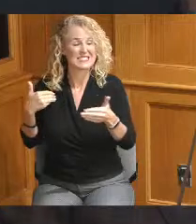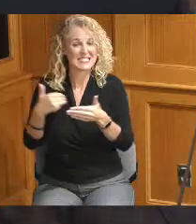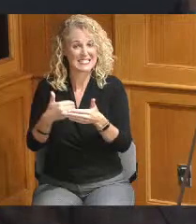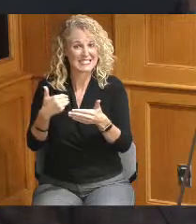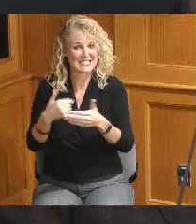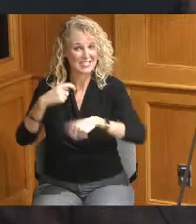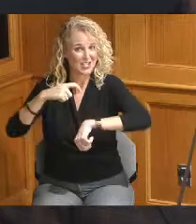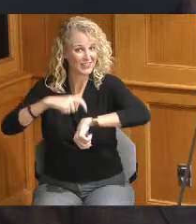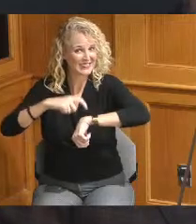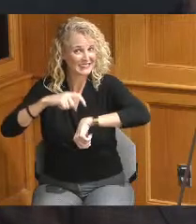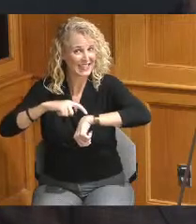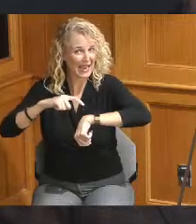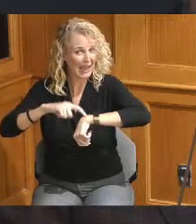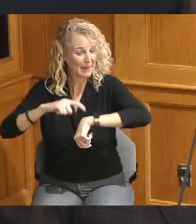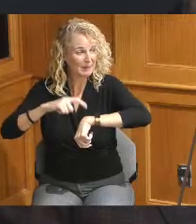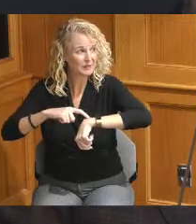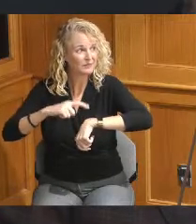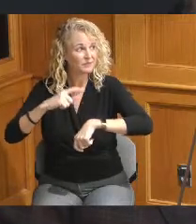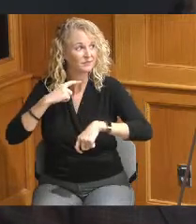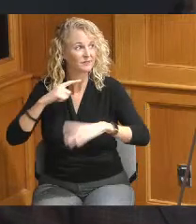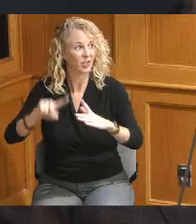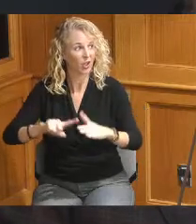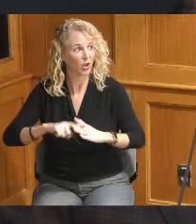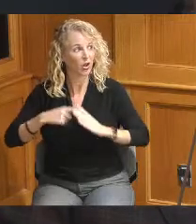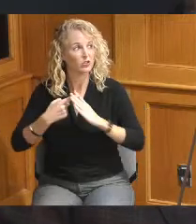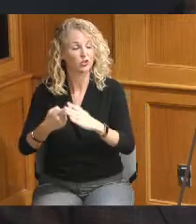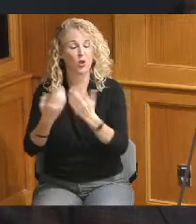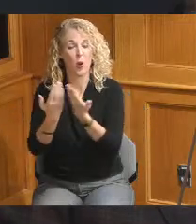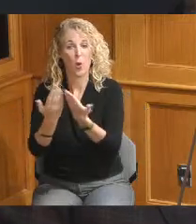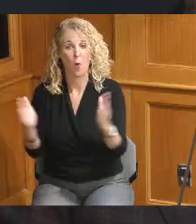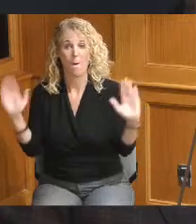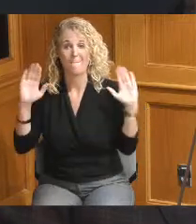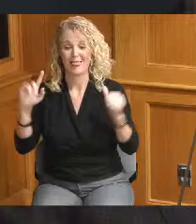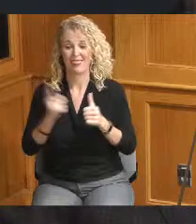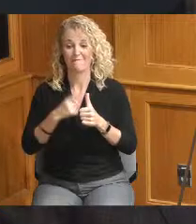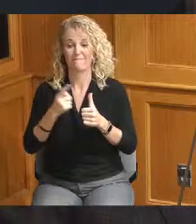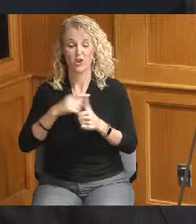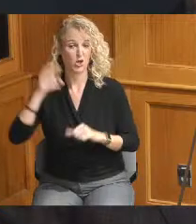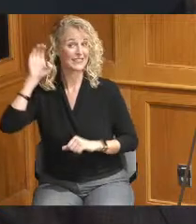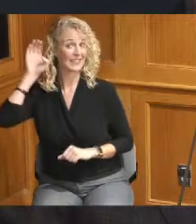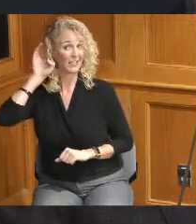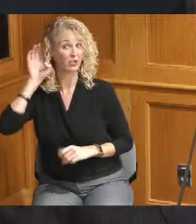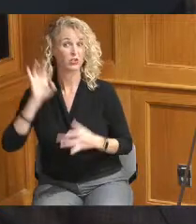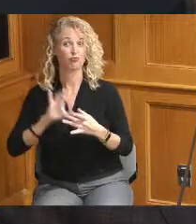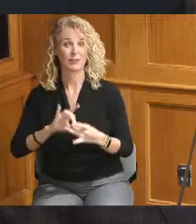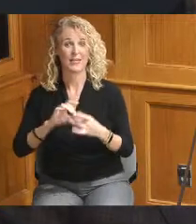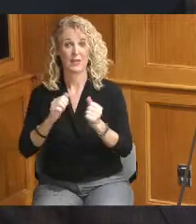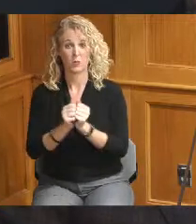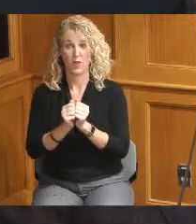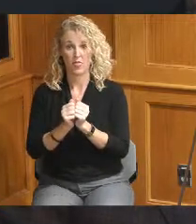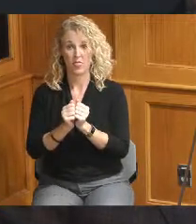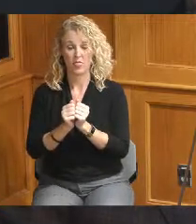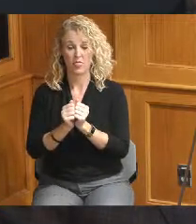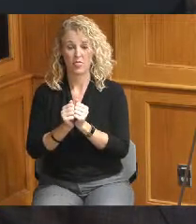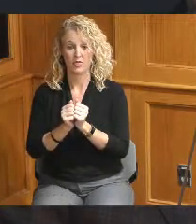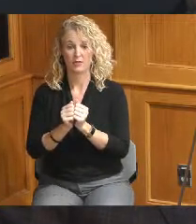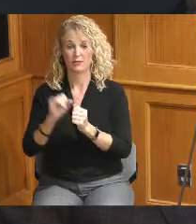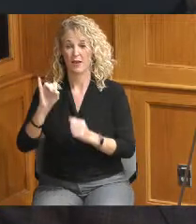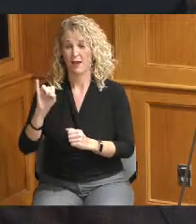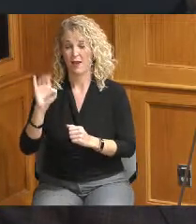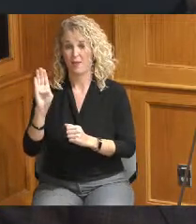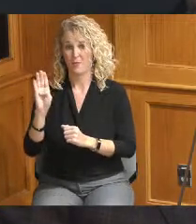time on the public hearings. So I'm going to go ahead and open the first one, which is related to